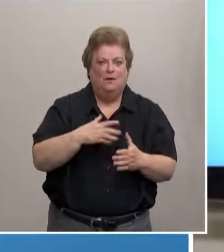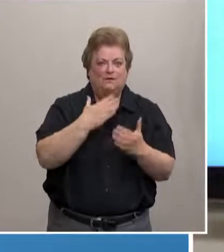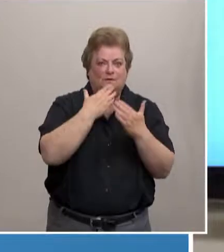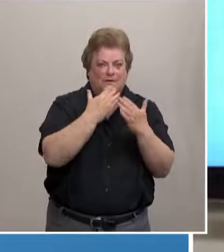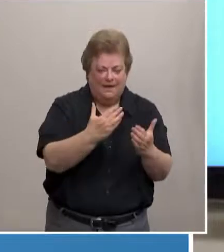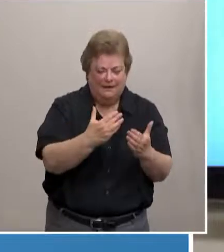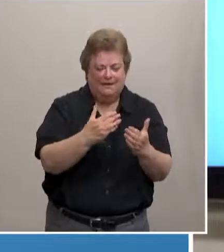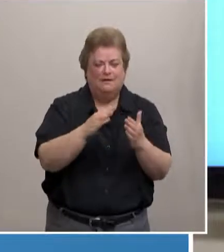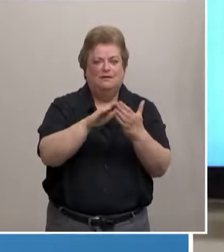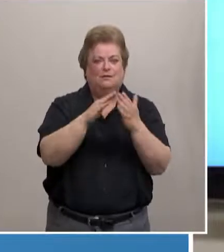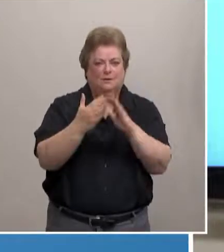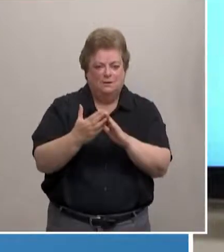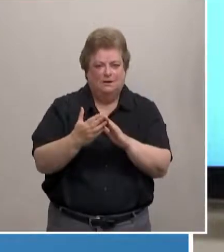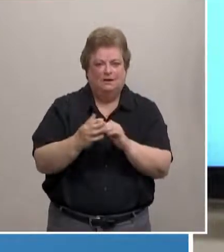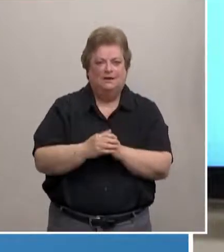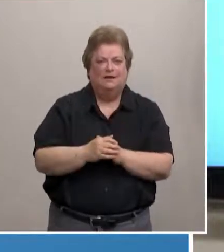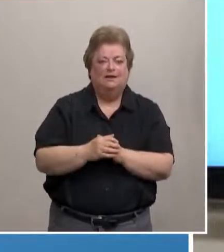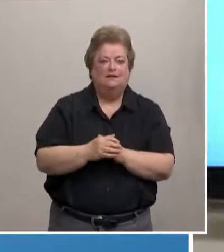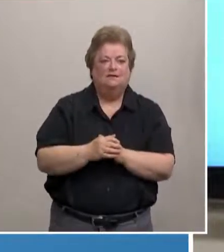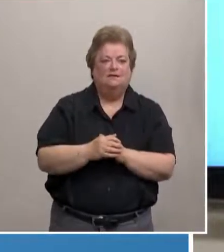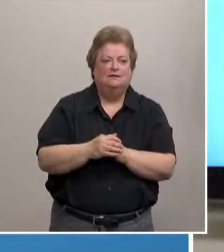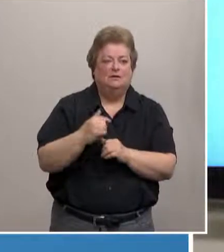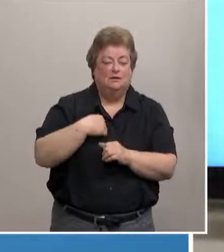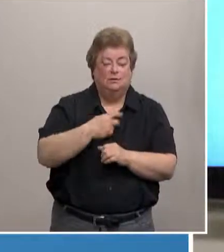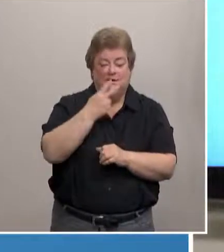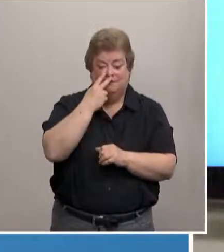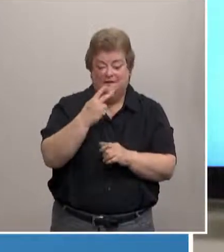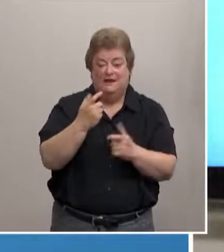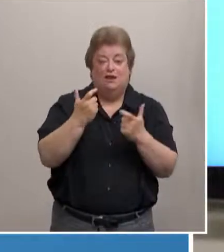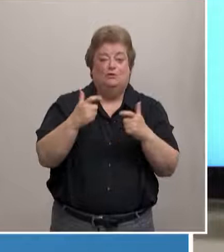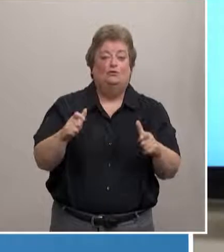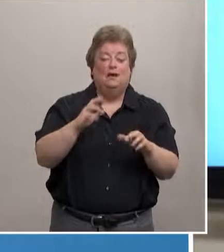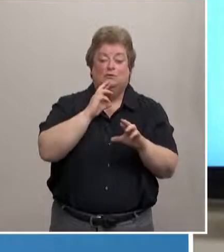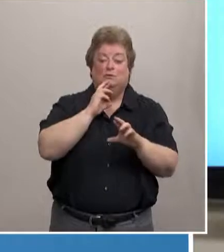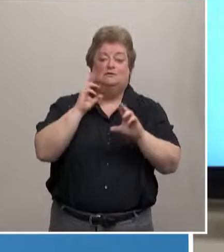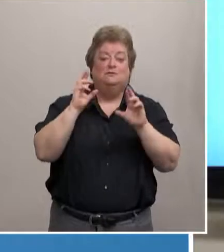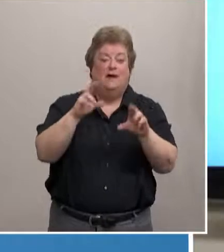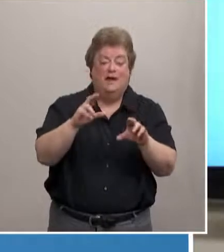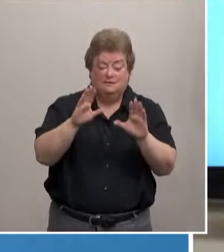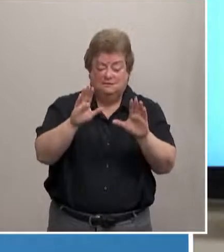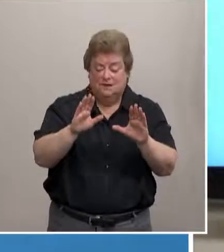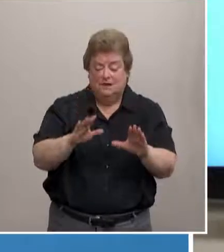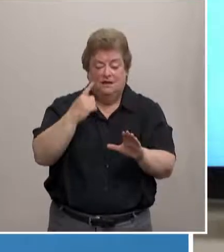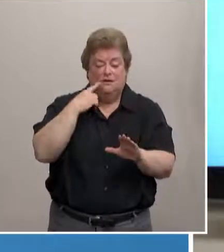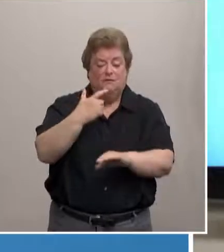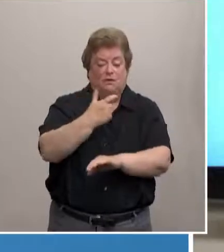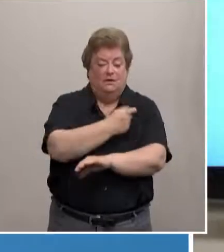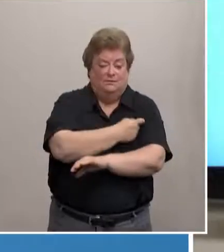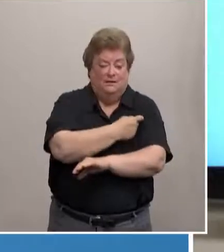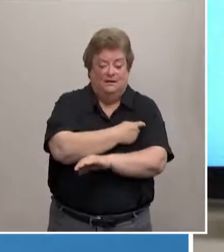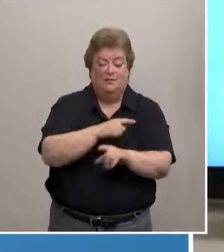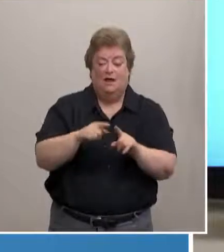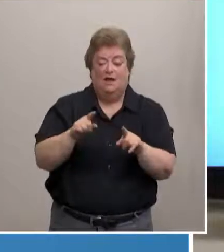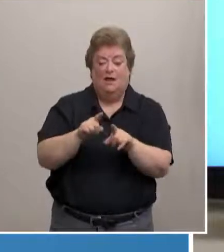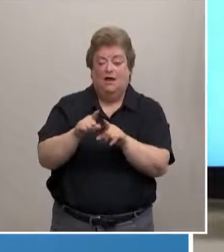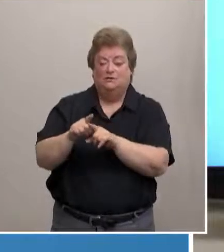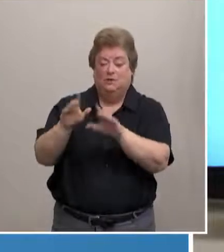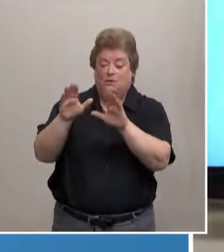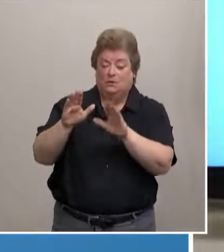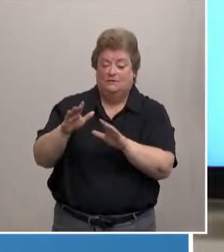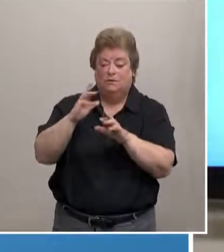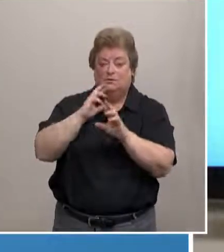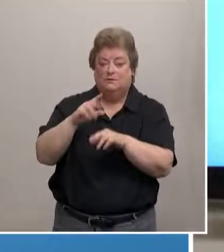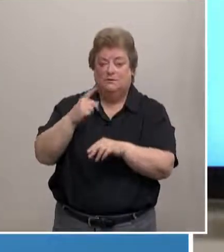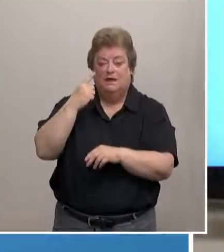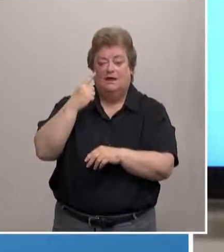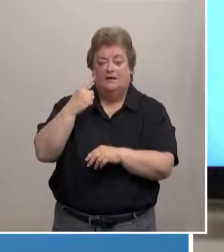the community. Not only have we seen a great response with vaccinations, we've also seen a great response in the community,